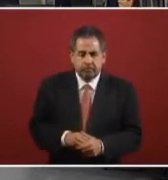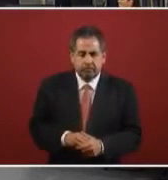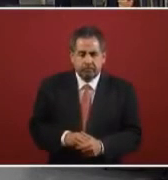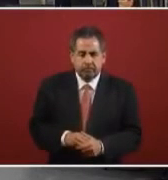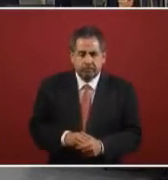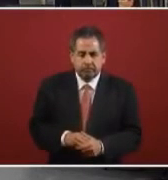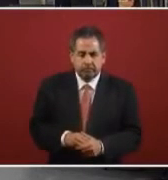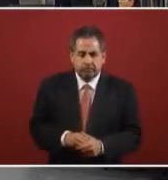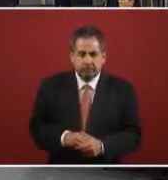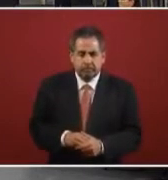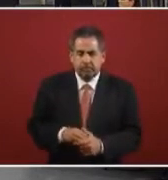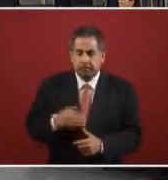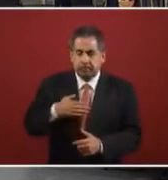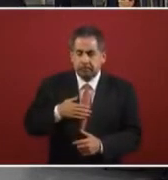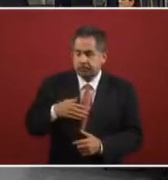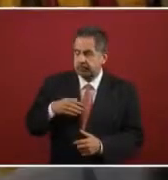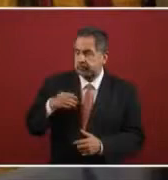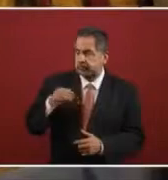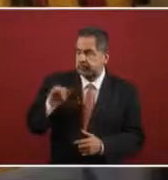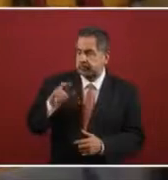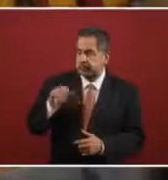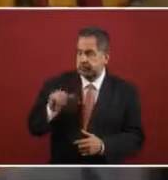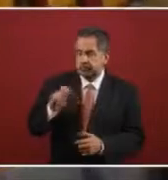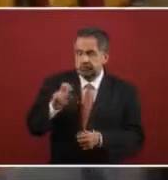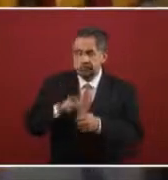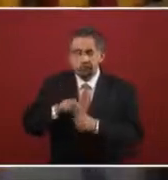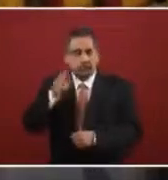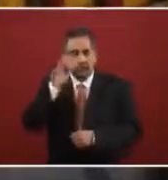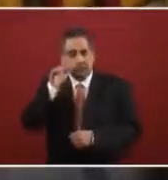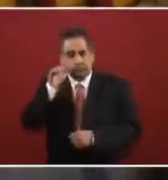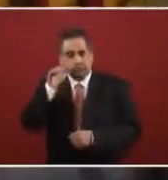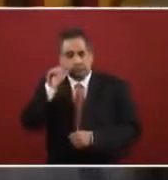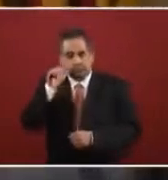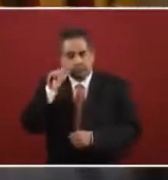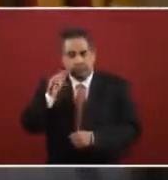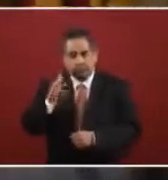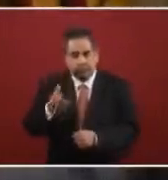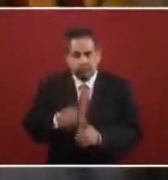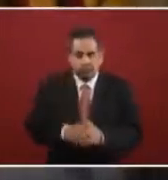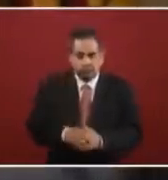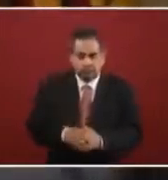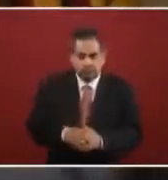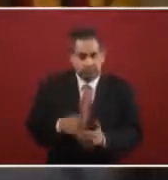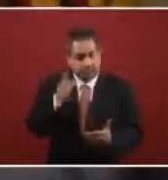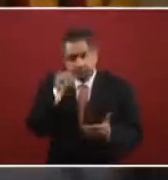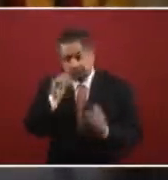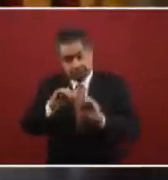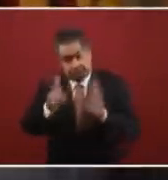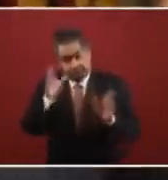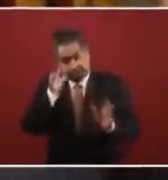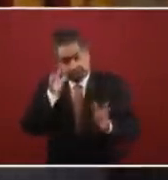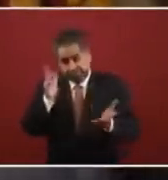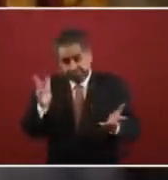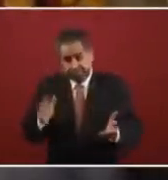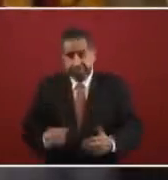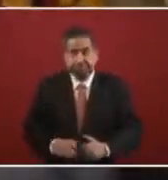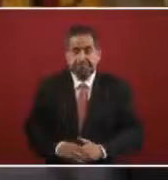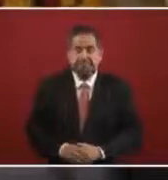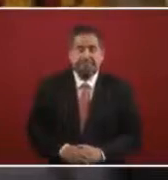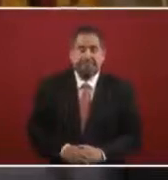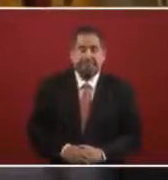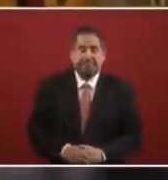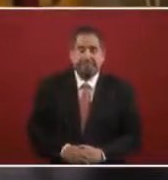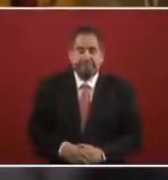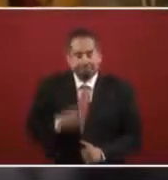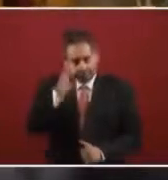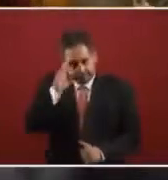So she wants Sí, to talk Uribe, la to Gaceta another de guy. los Mochis. She's from Los Mochis. Sí, Los Mochis. She's from Los Mochis, and I think